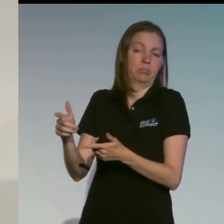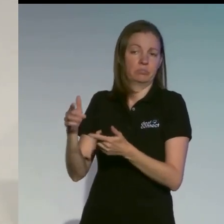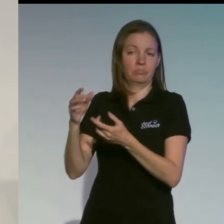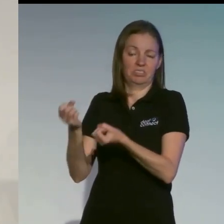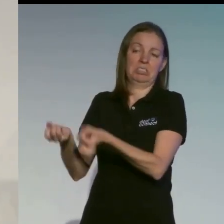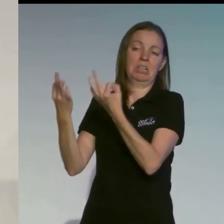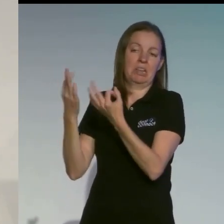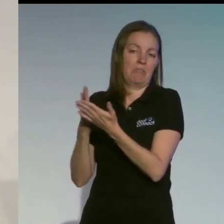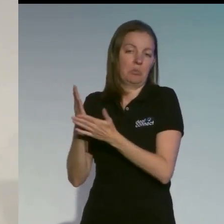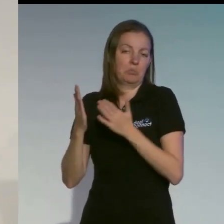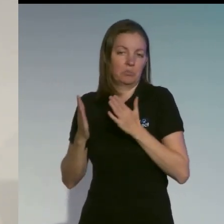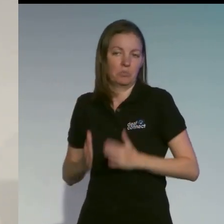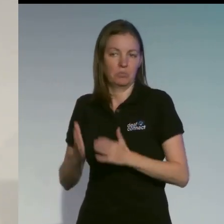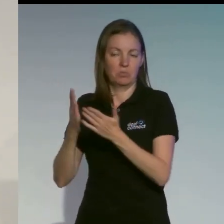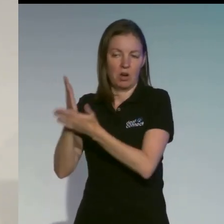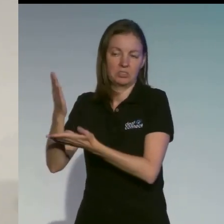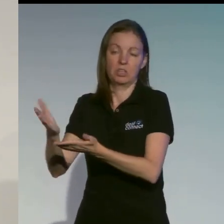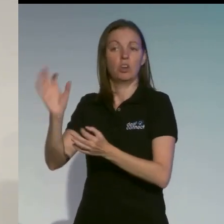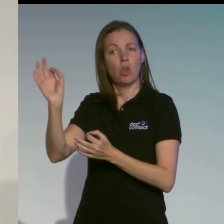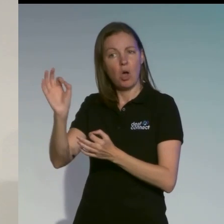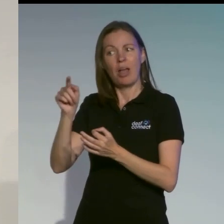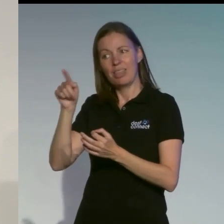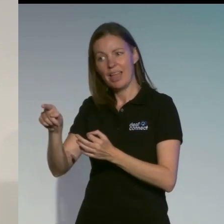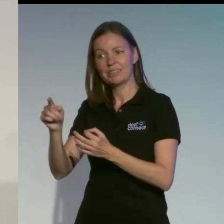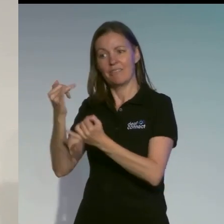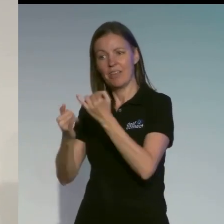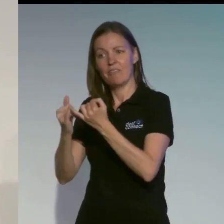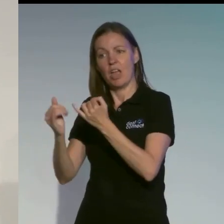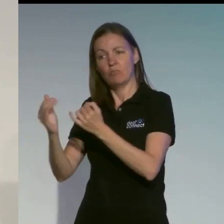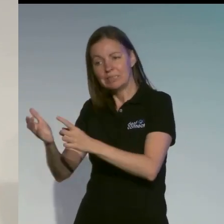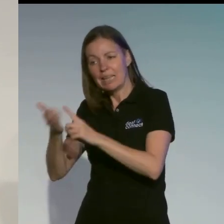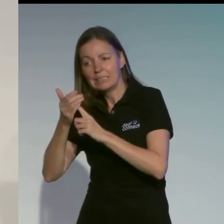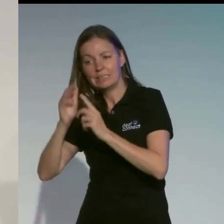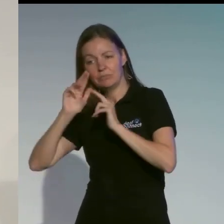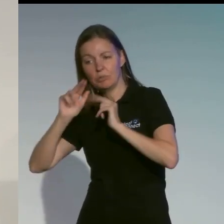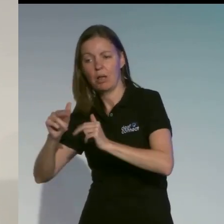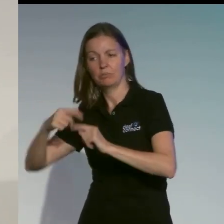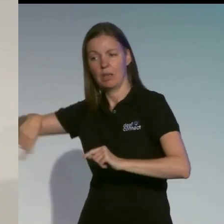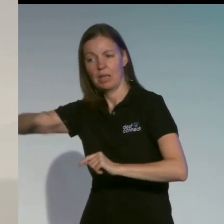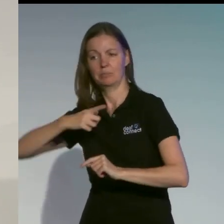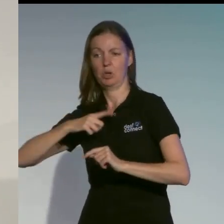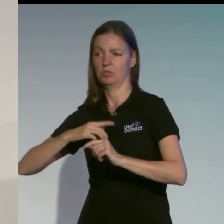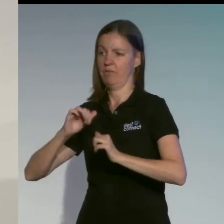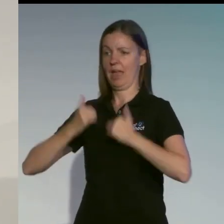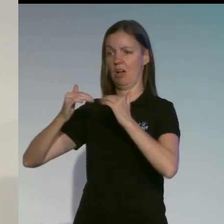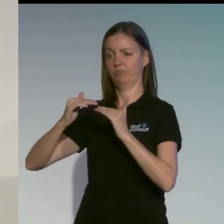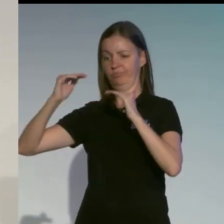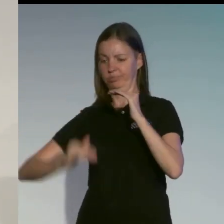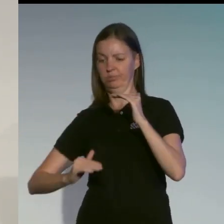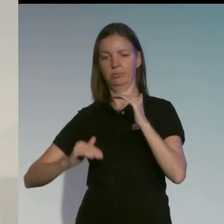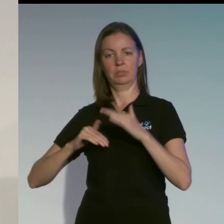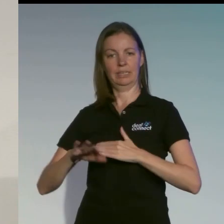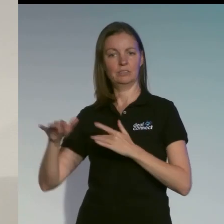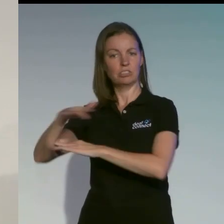rights. It really is a place where we find one of our protective factors because of our social status in society. So when I think about the rainbow person,